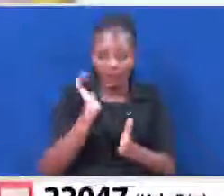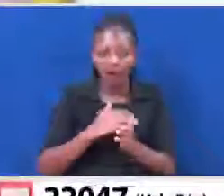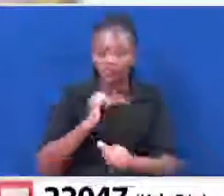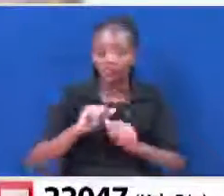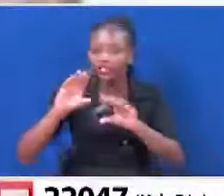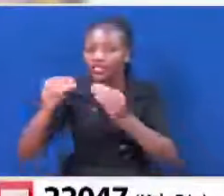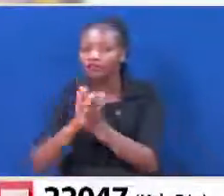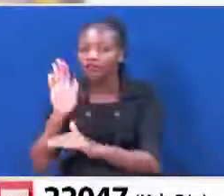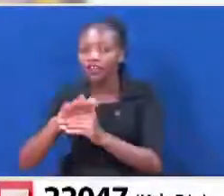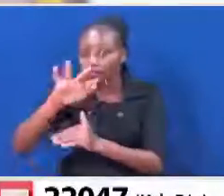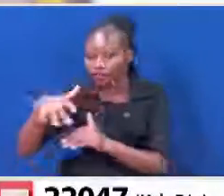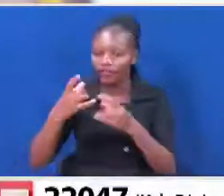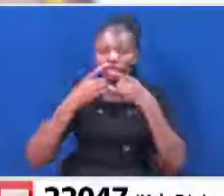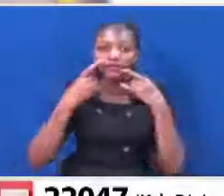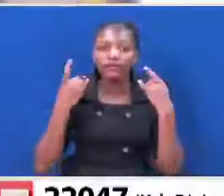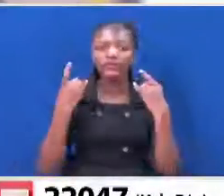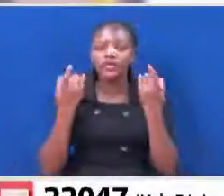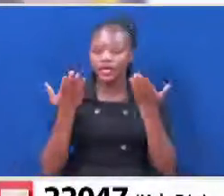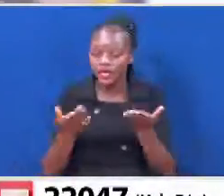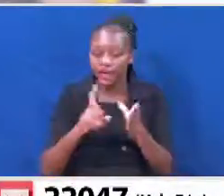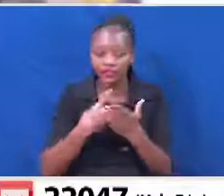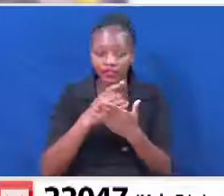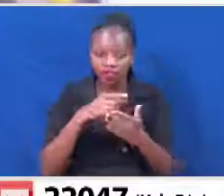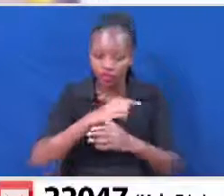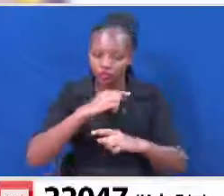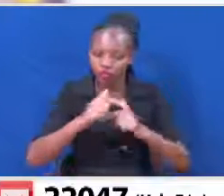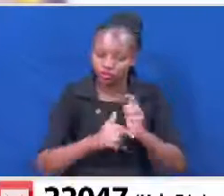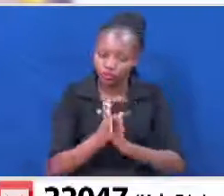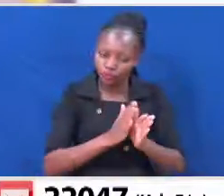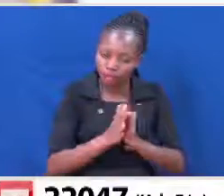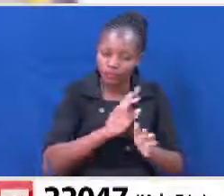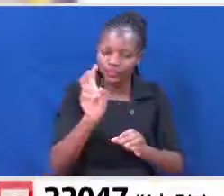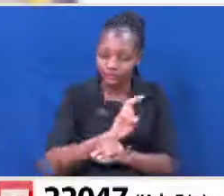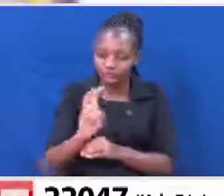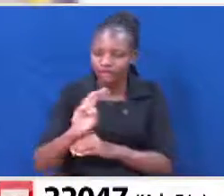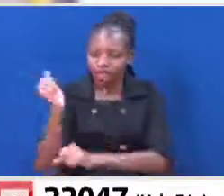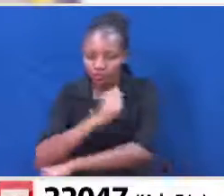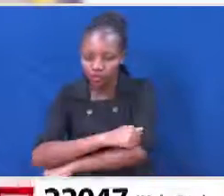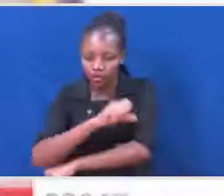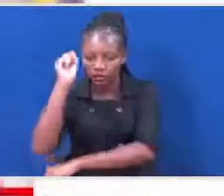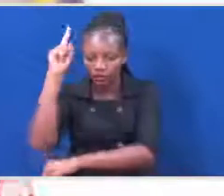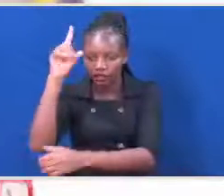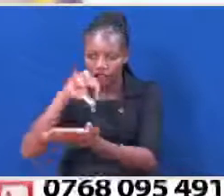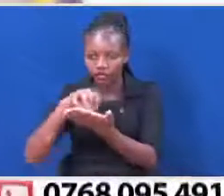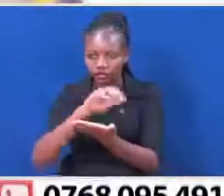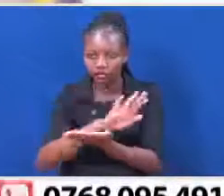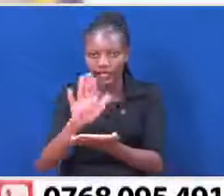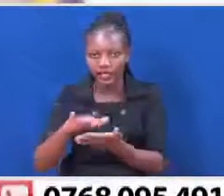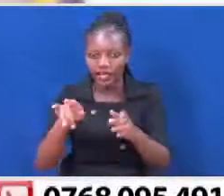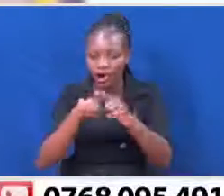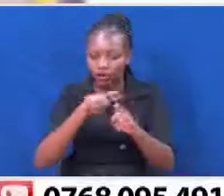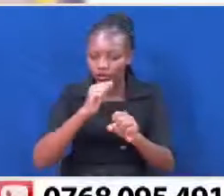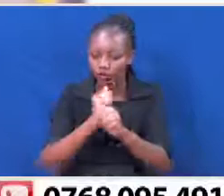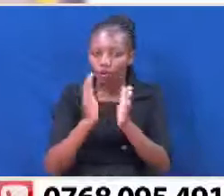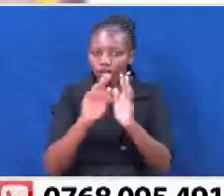than 5,000 masks across Mathare. So we are still mapping out the schools. We're working with the team leaders